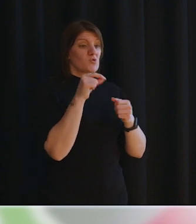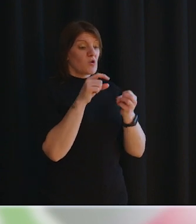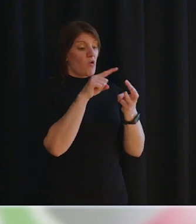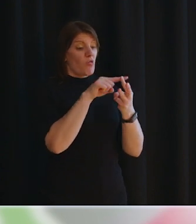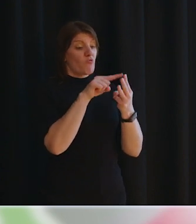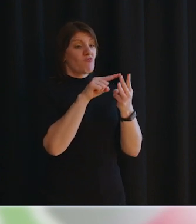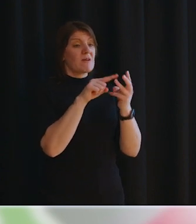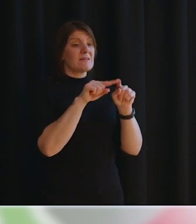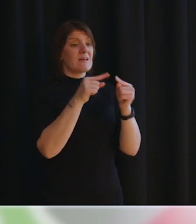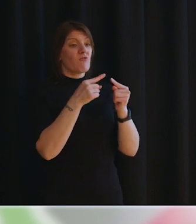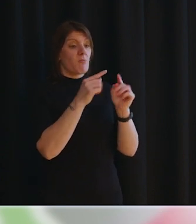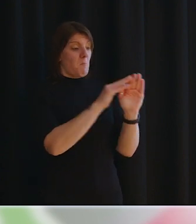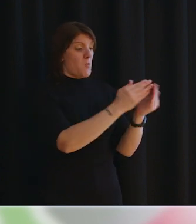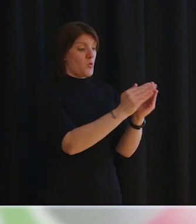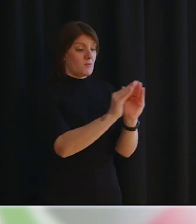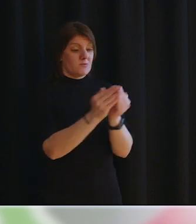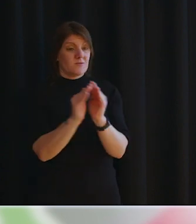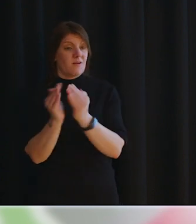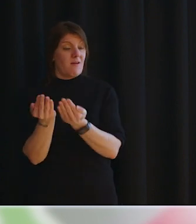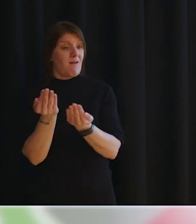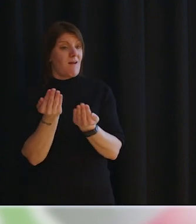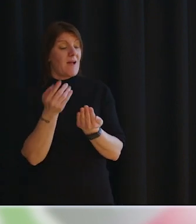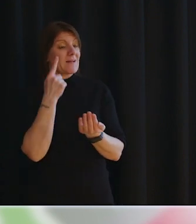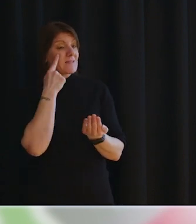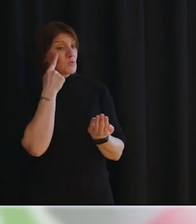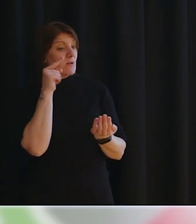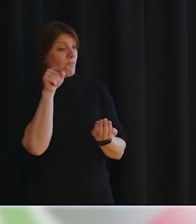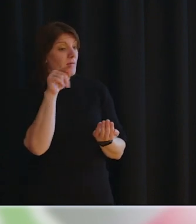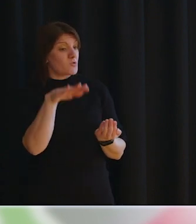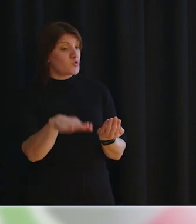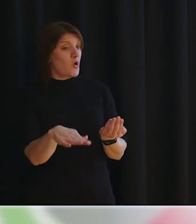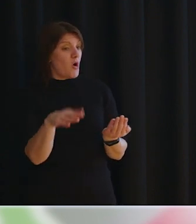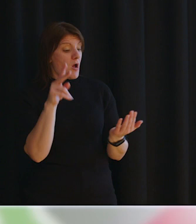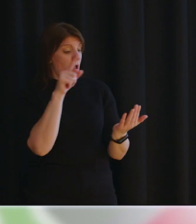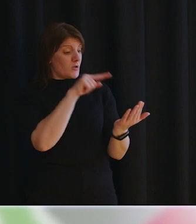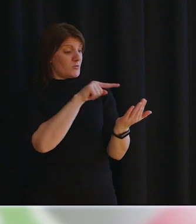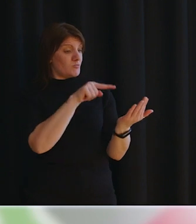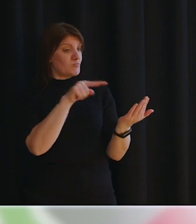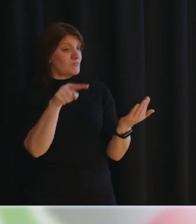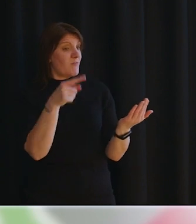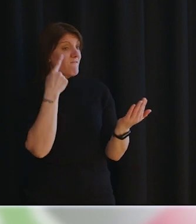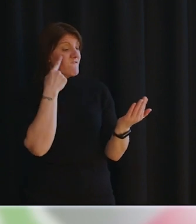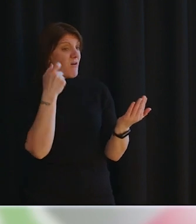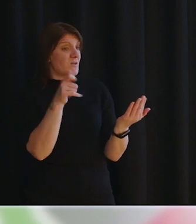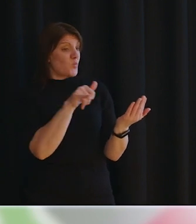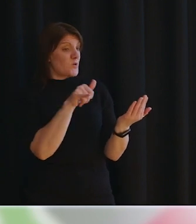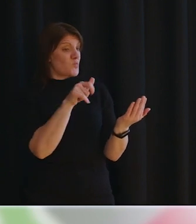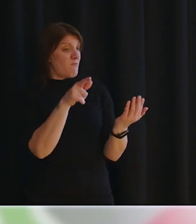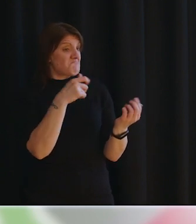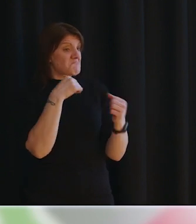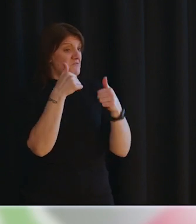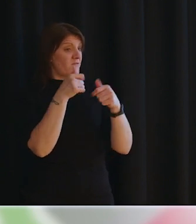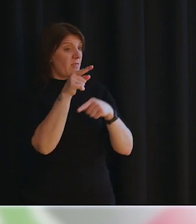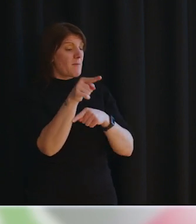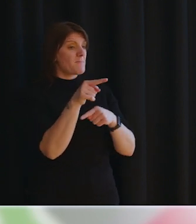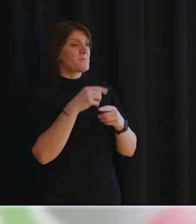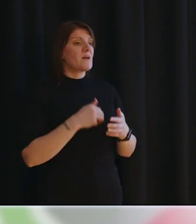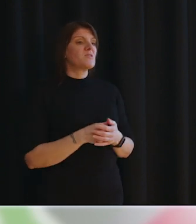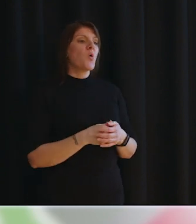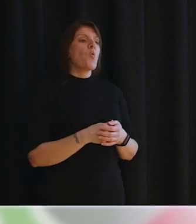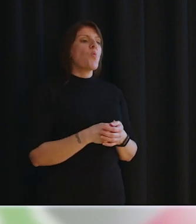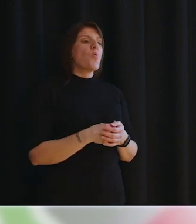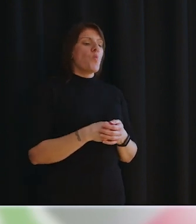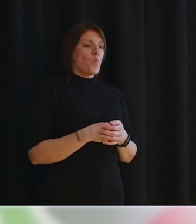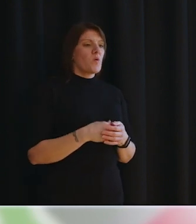varying levels. And again, reasonable adjustments. So